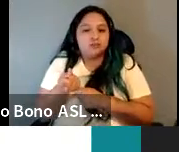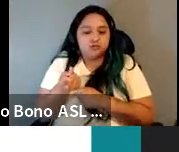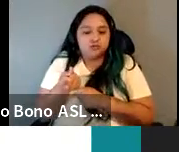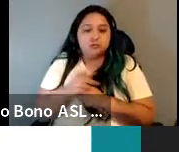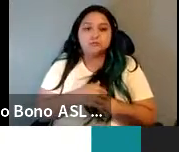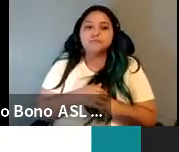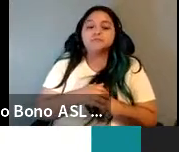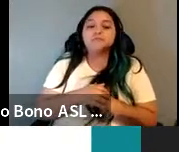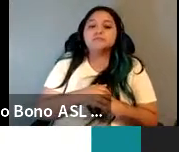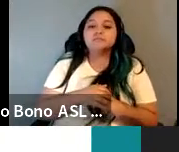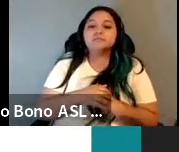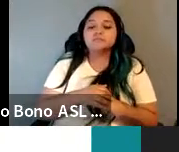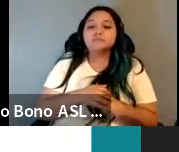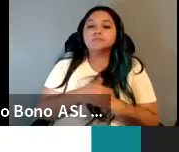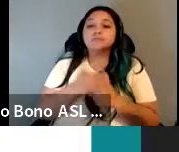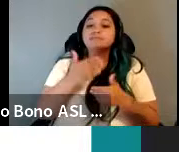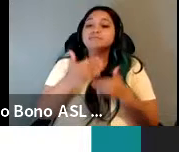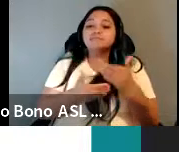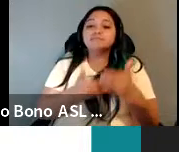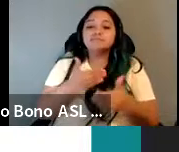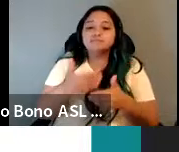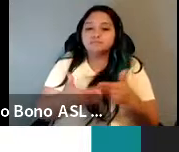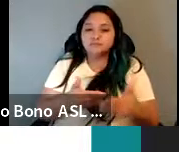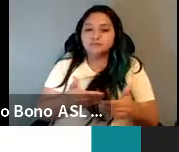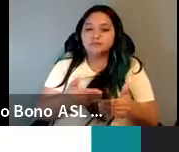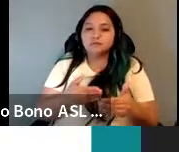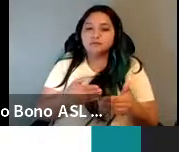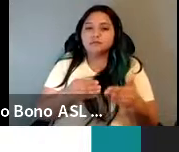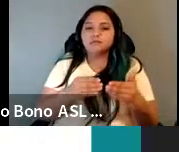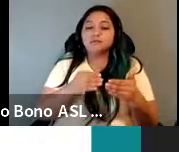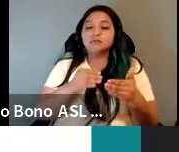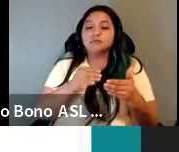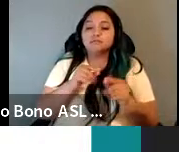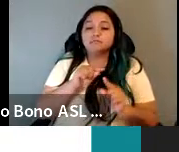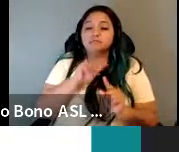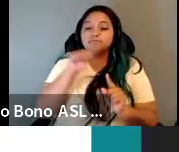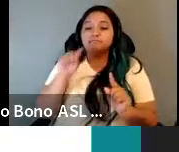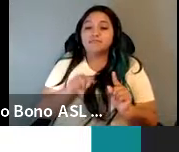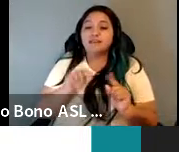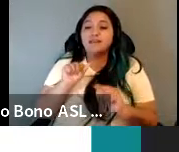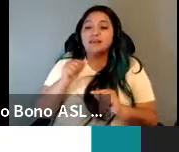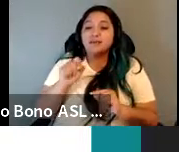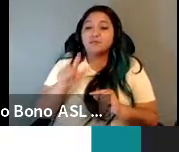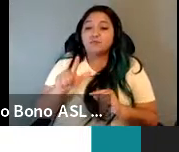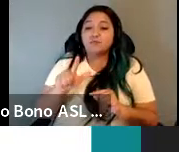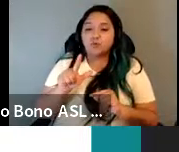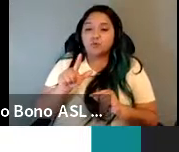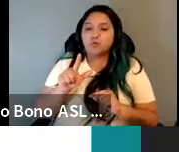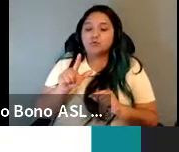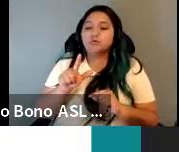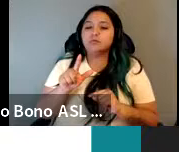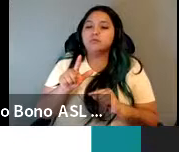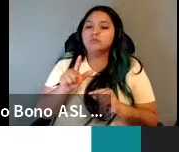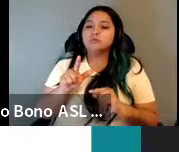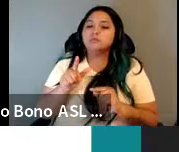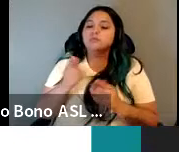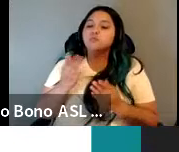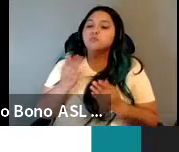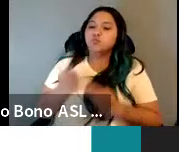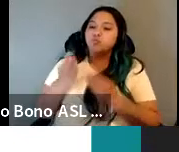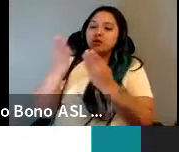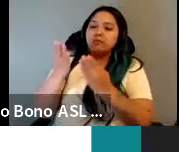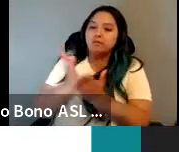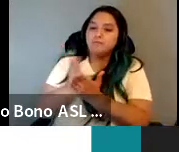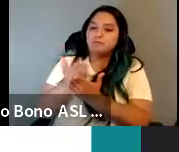then, all that leads out to, in April, having the recommended budget, which the CEO presented. And